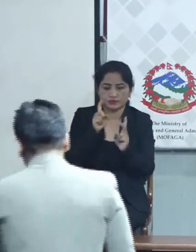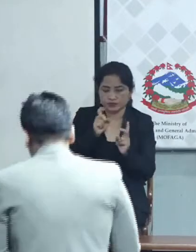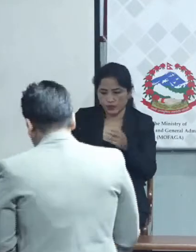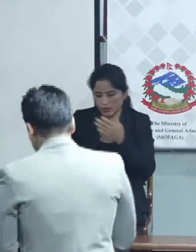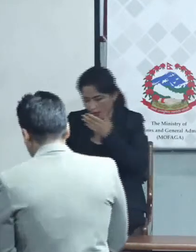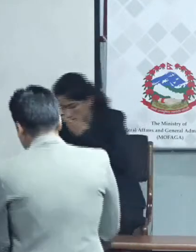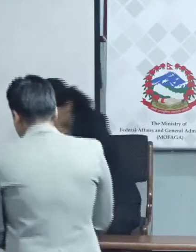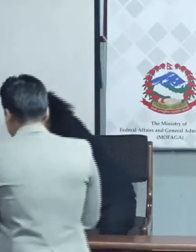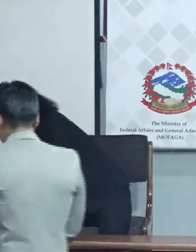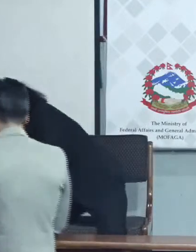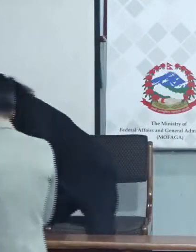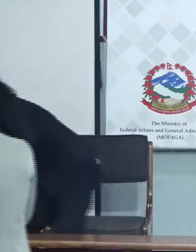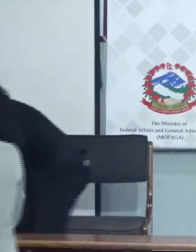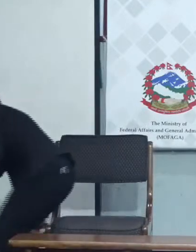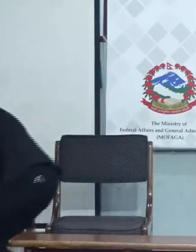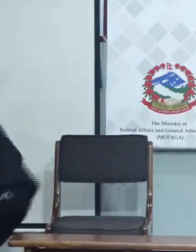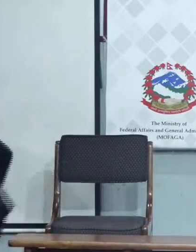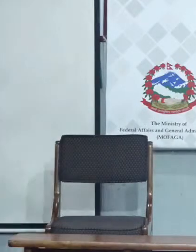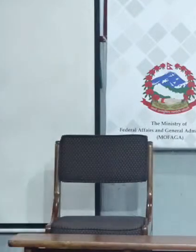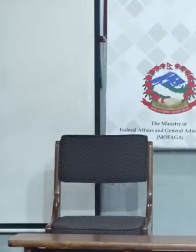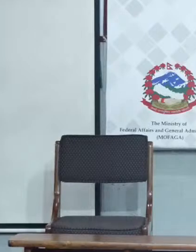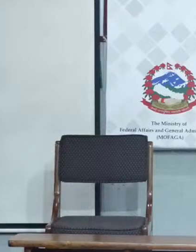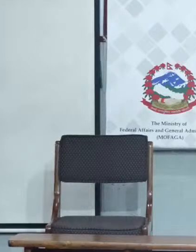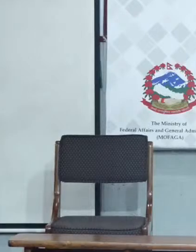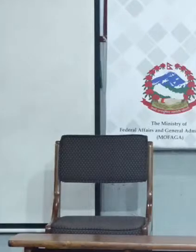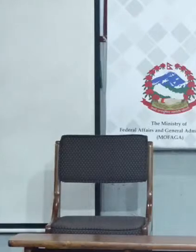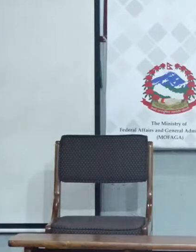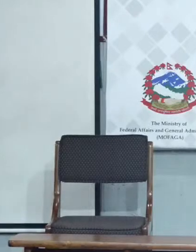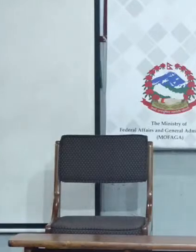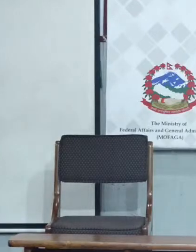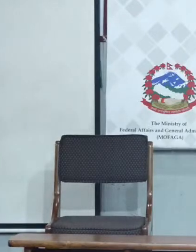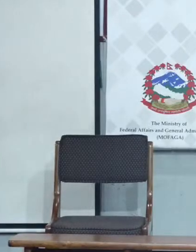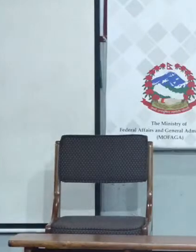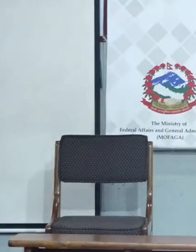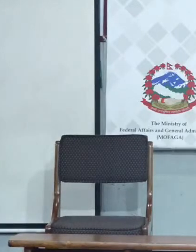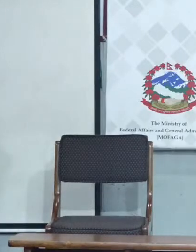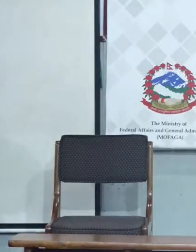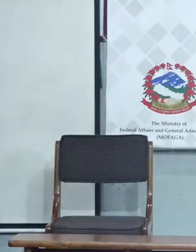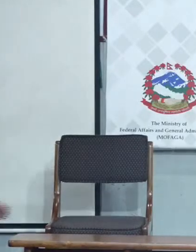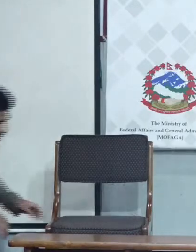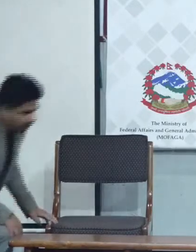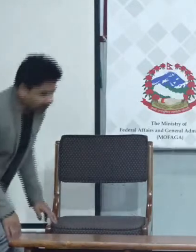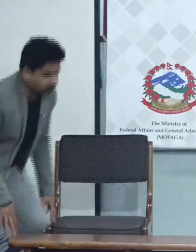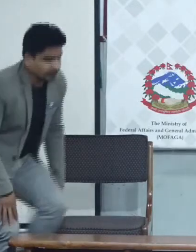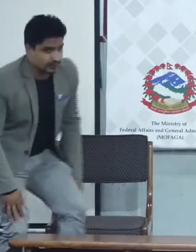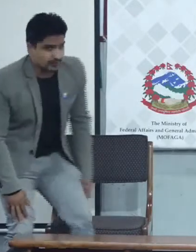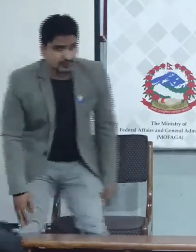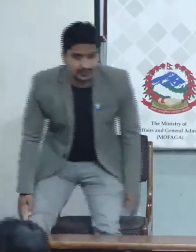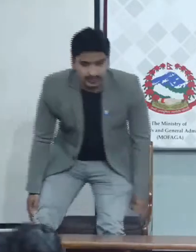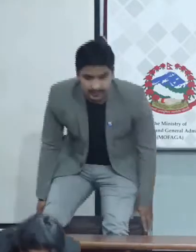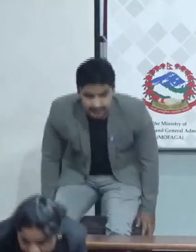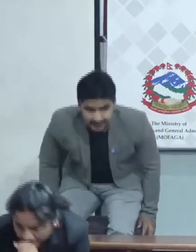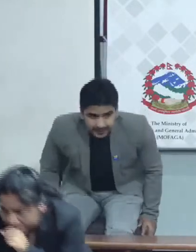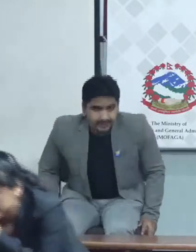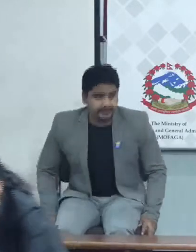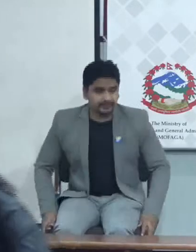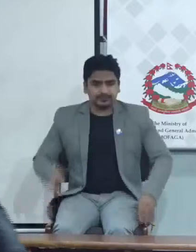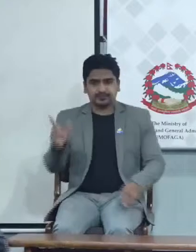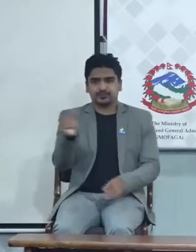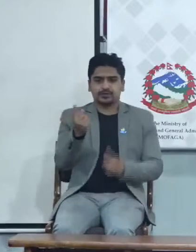My question is, in a local level,